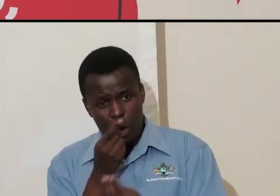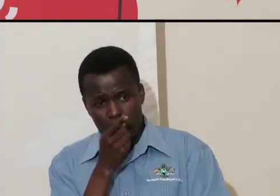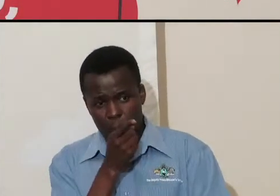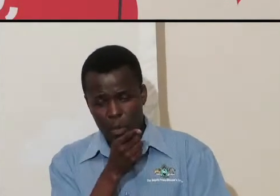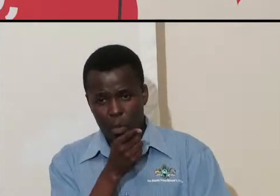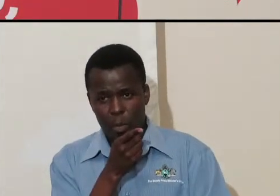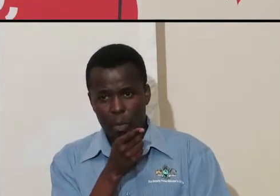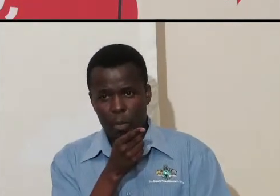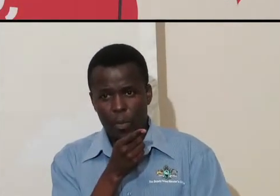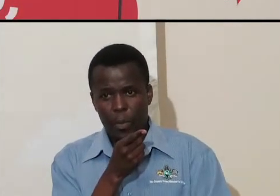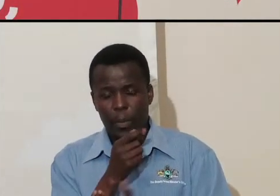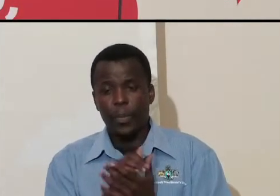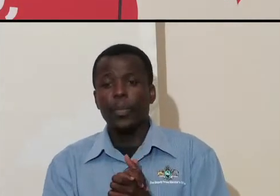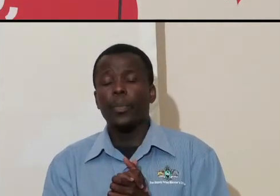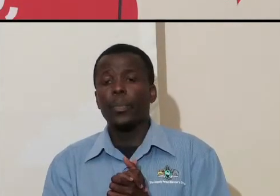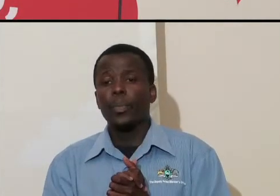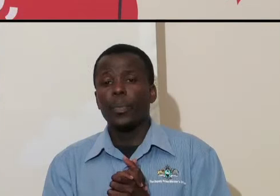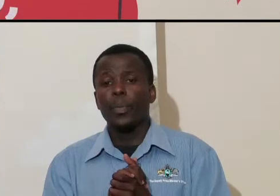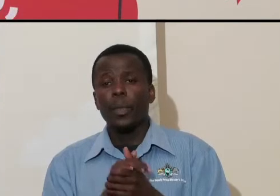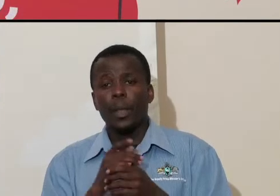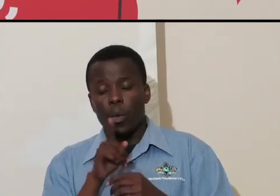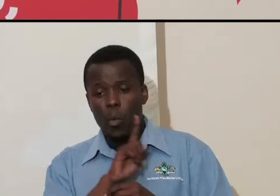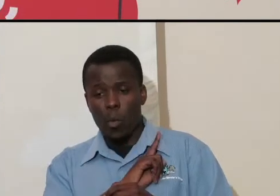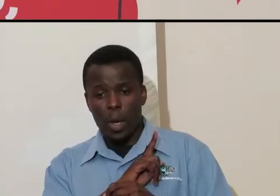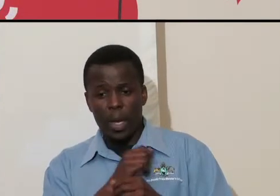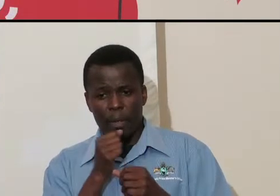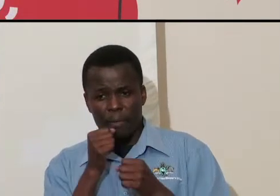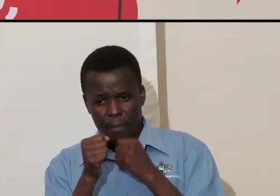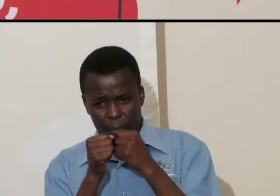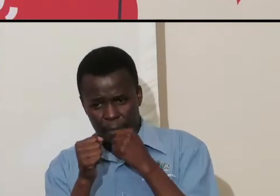with regard to the response to HIV and AIDS.